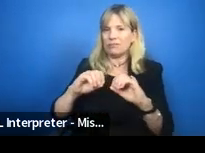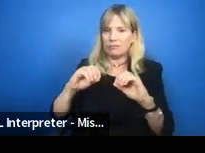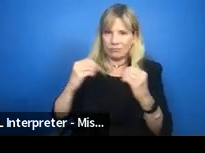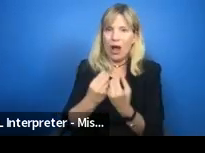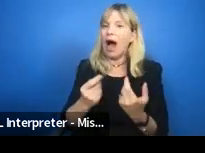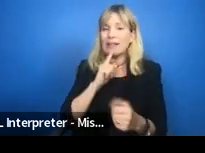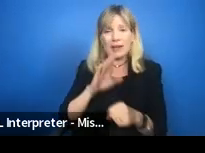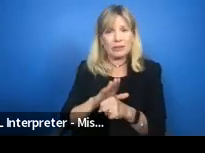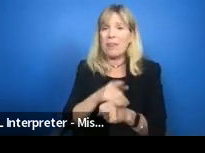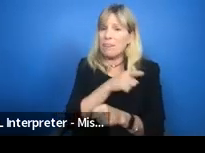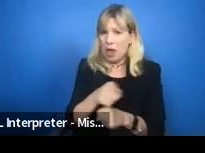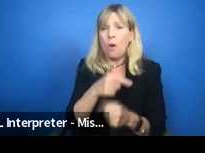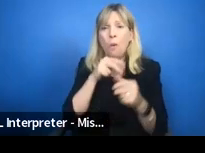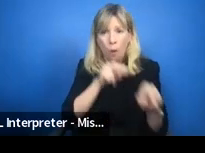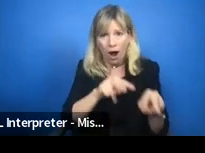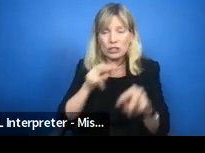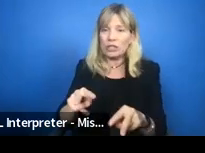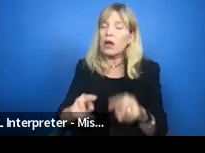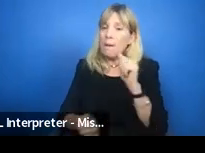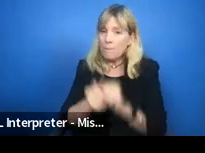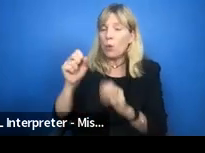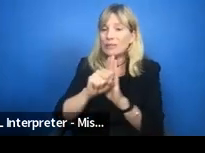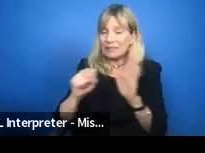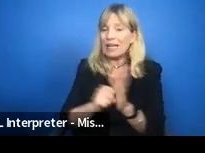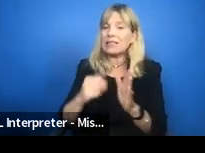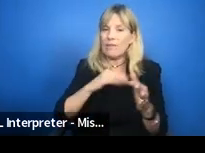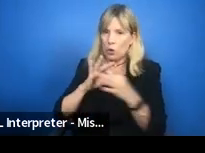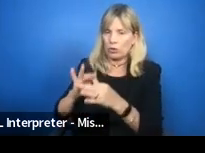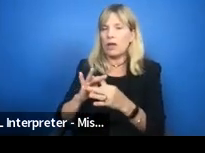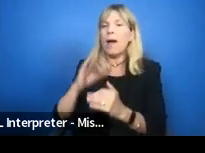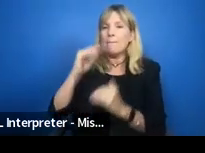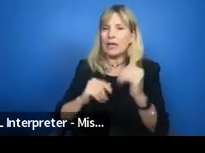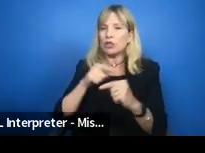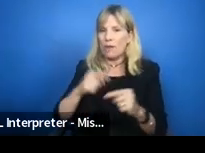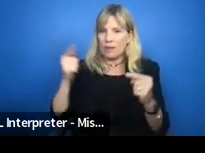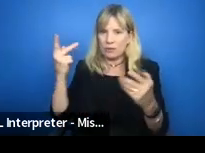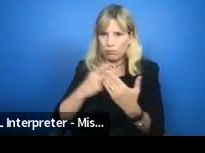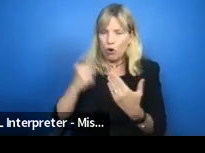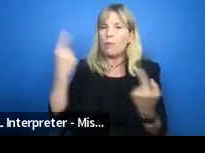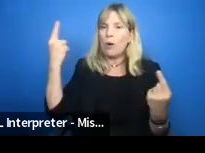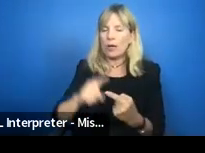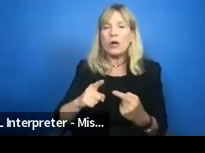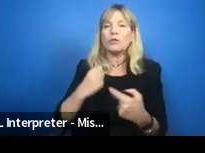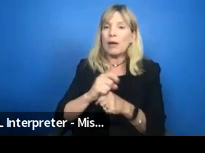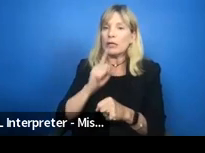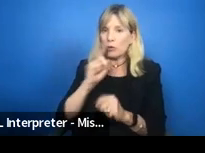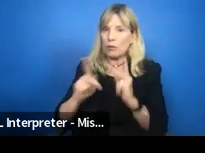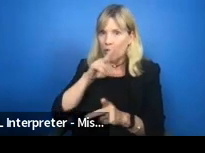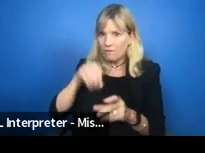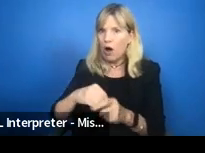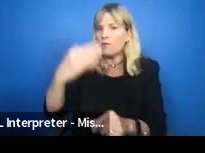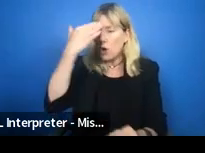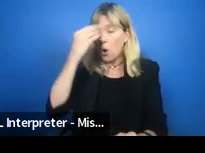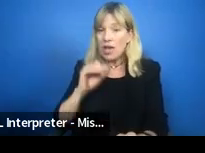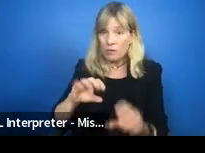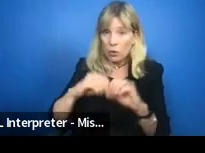this. Most, if not all states, have coalitions built around unwinding to coordinate stakeholders. So if your organization is